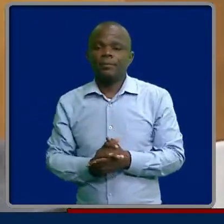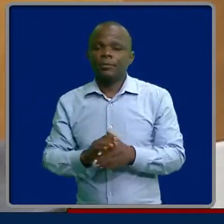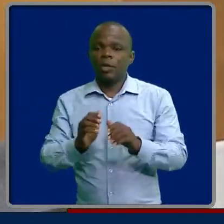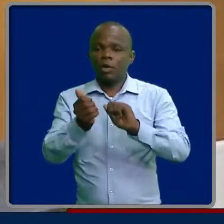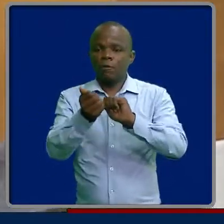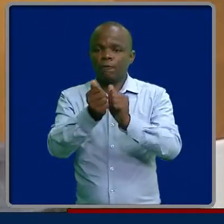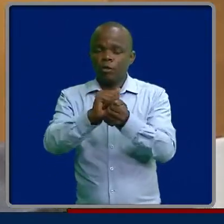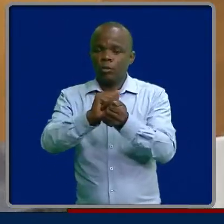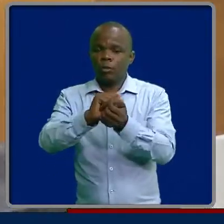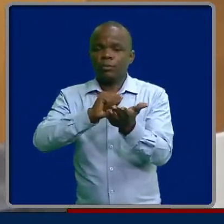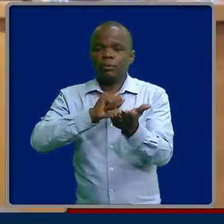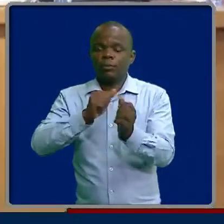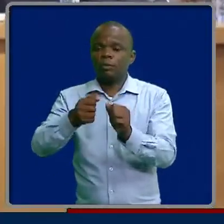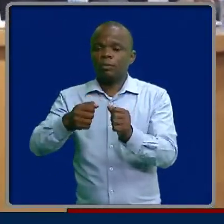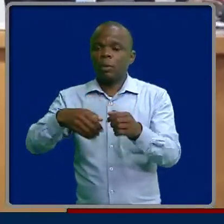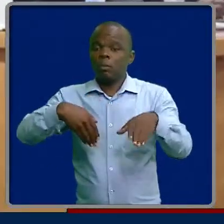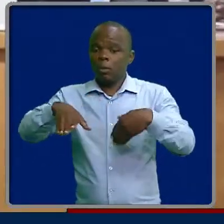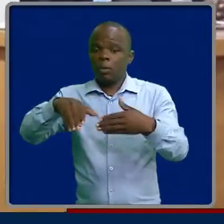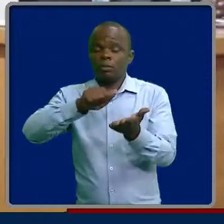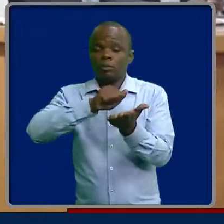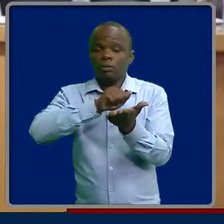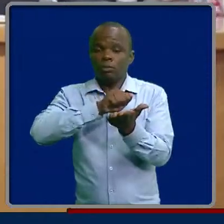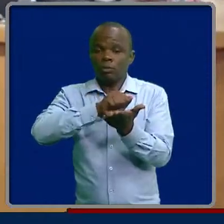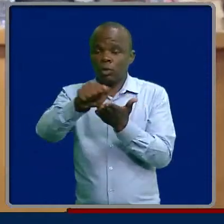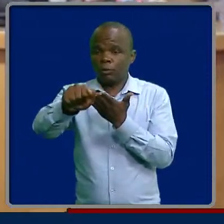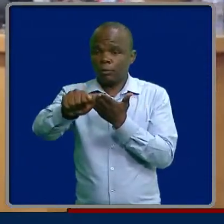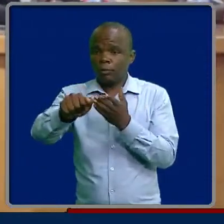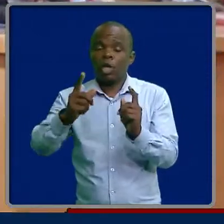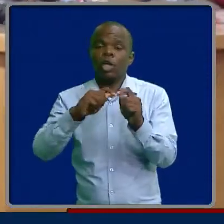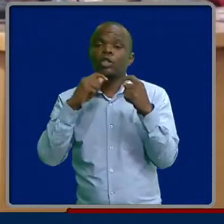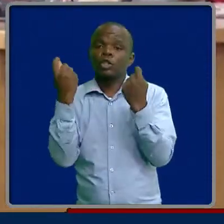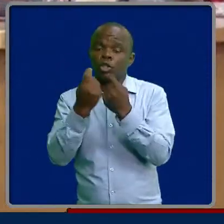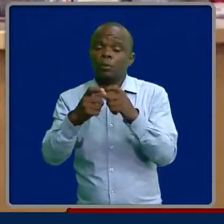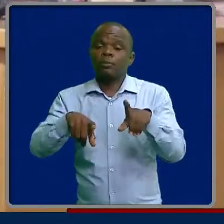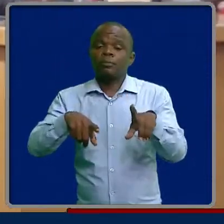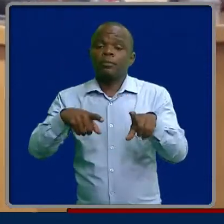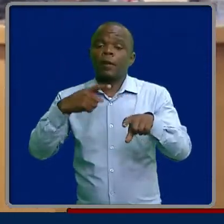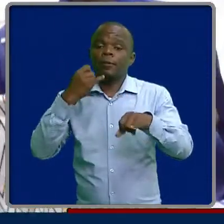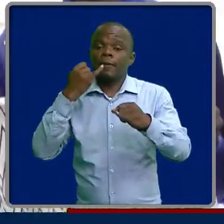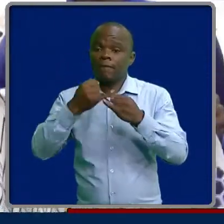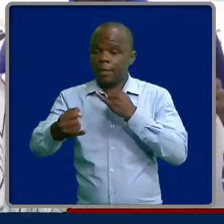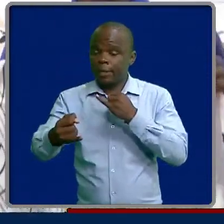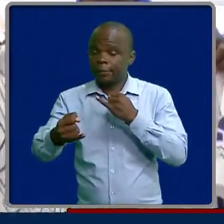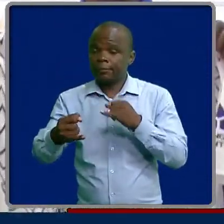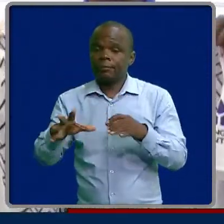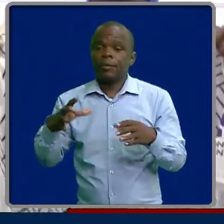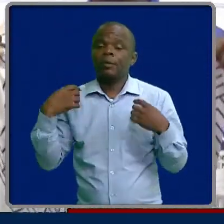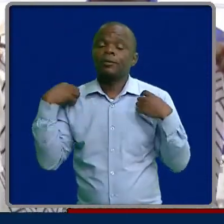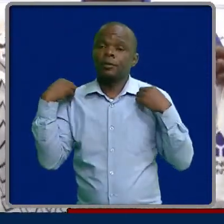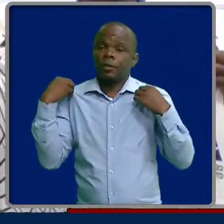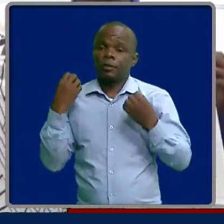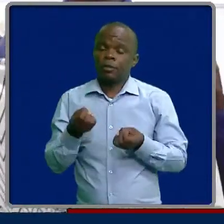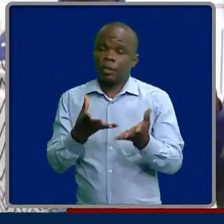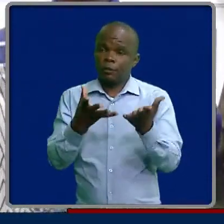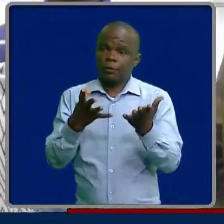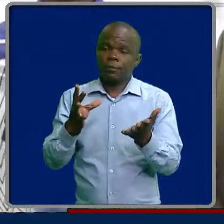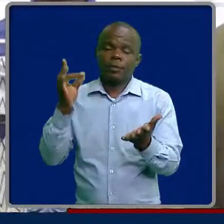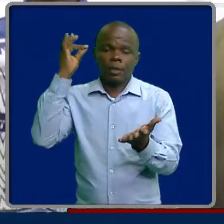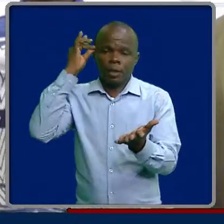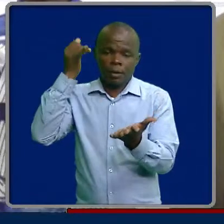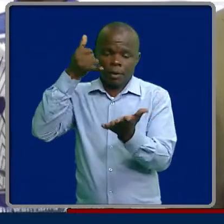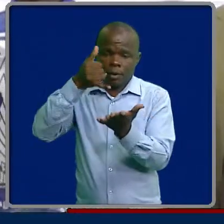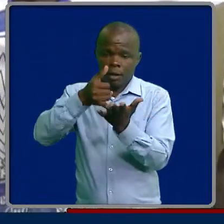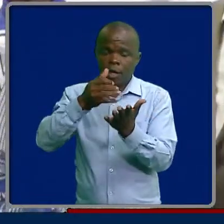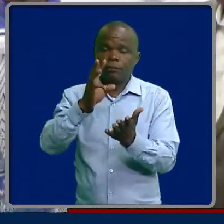Football and cultural teams to compete in this year's Ingwenyama Cup finals have received jerseys and outfits to be used during the